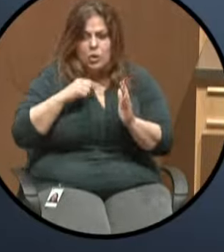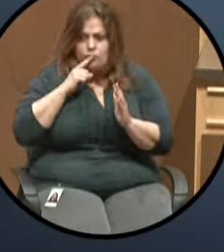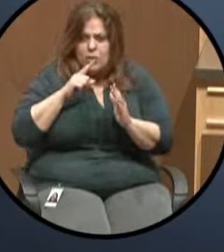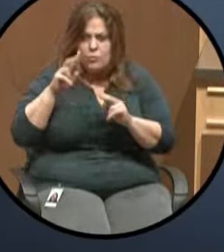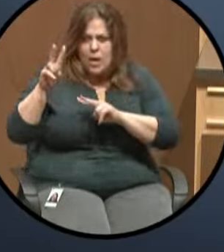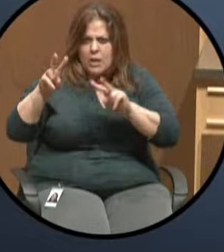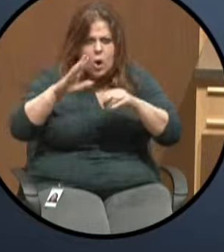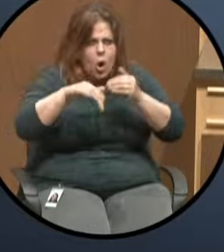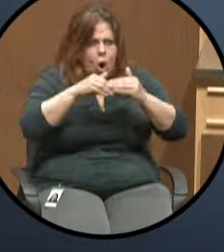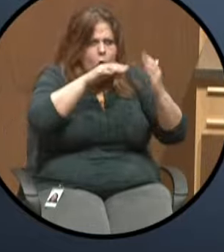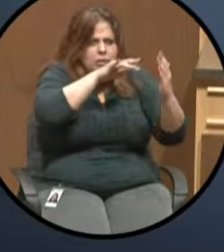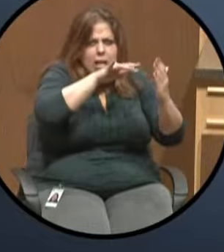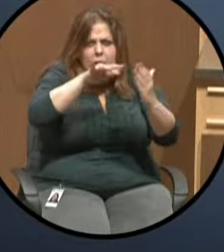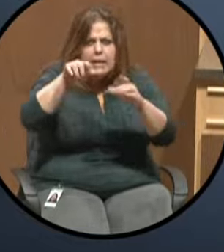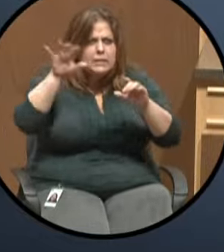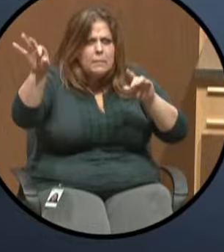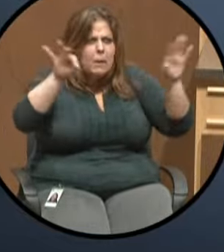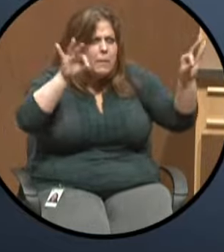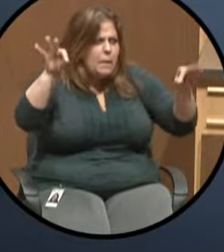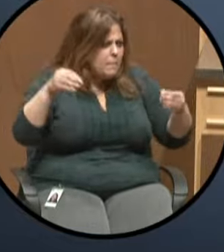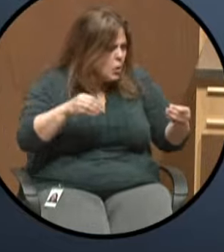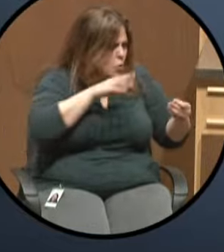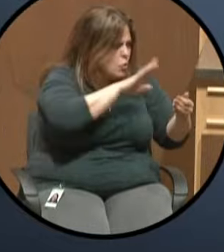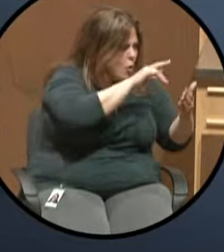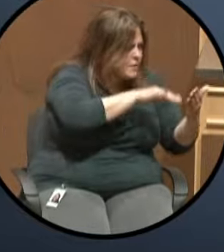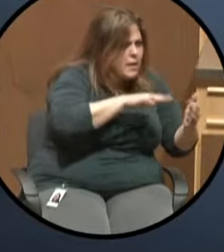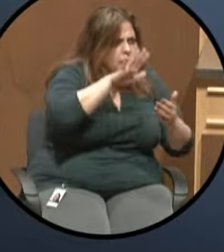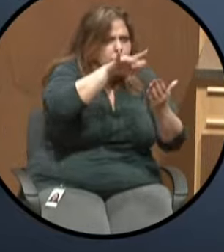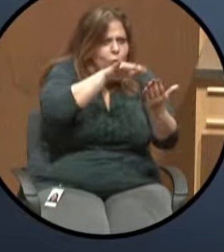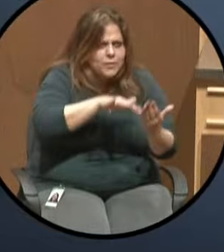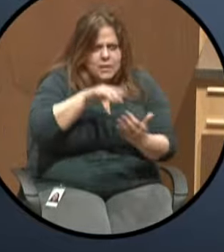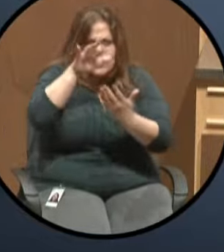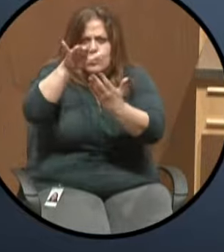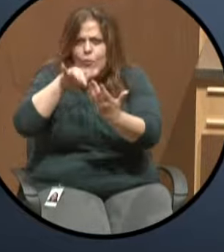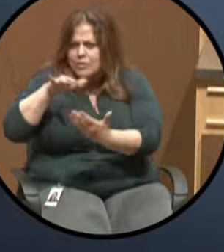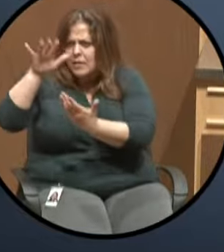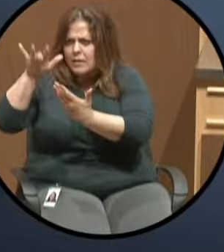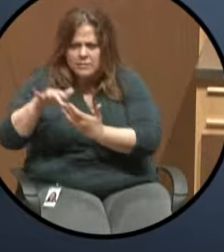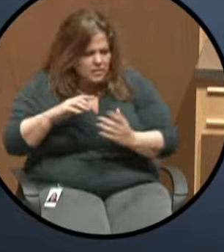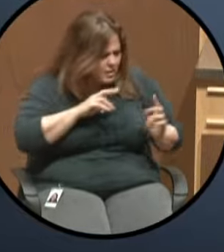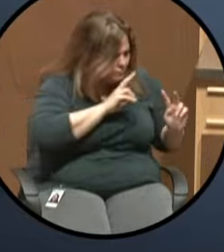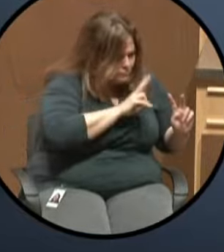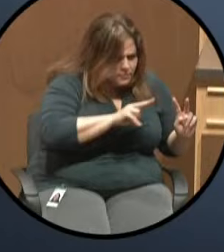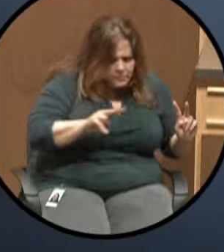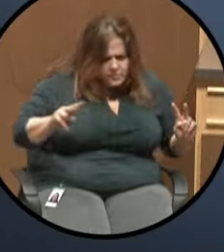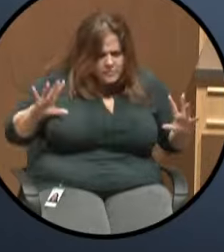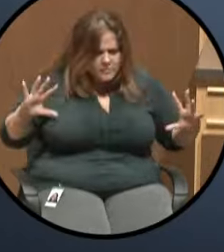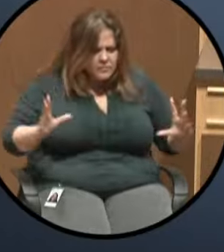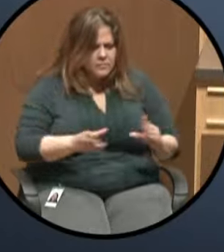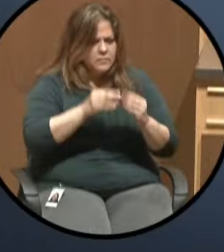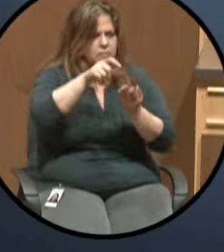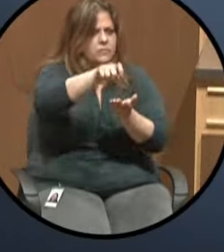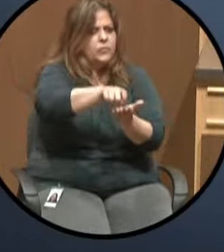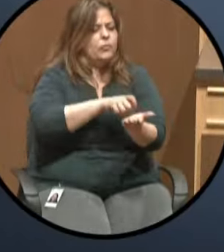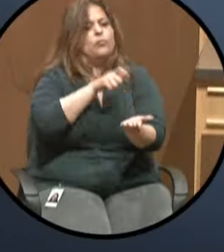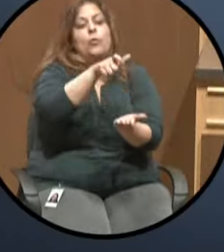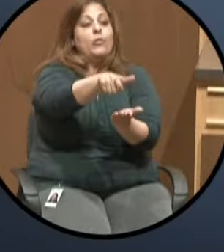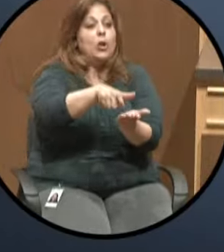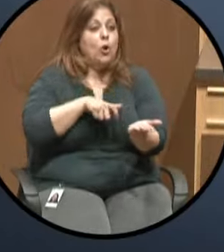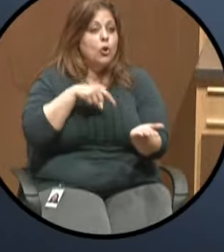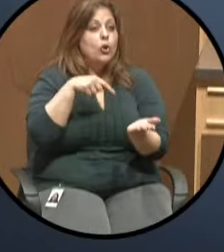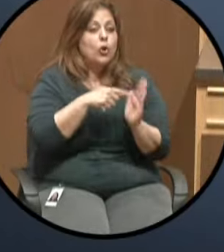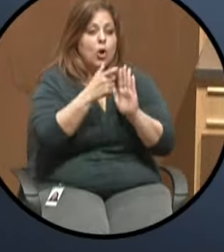absolute best design studies to go over. And it's a article that was written